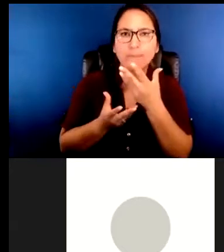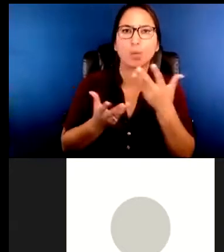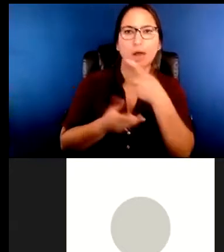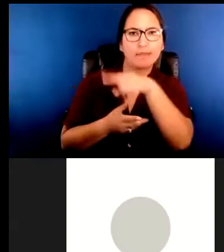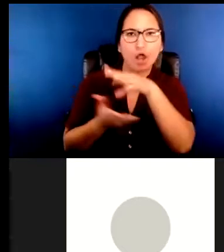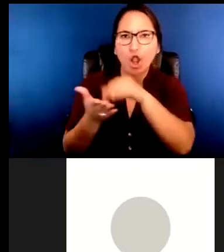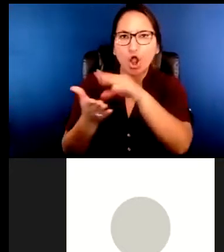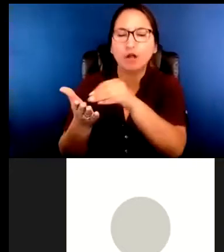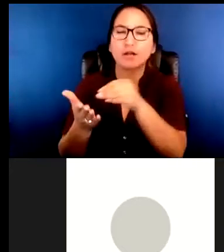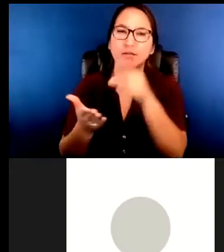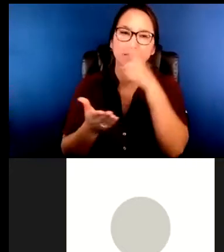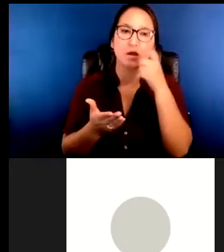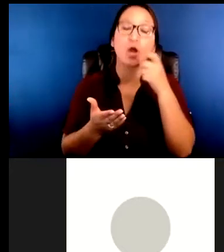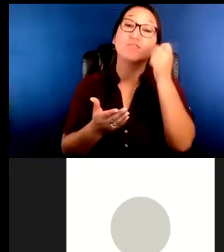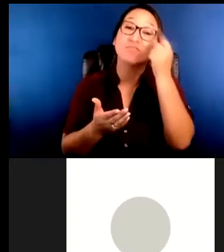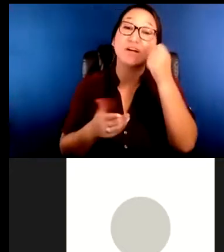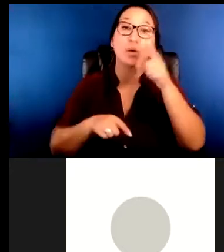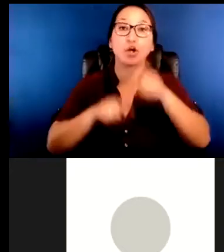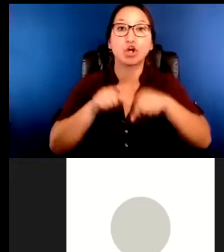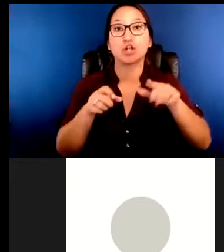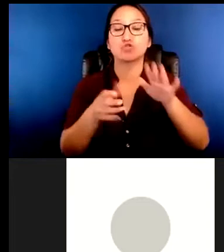couldn't do a school-wide thing like this without district approval.